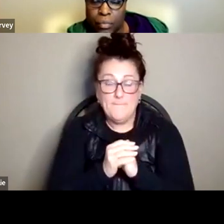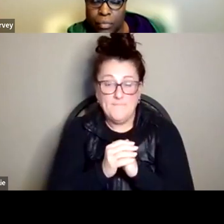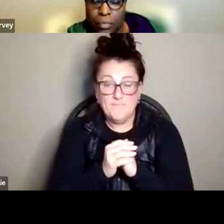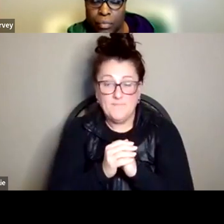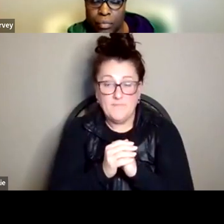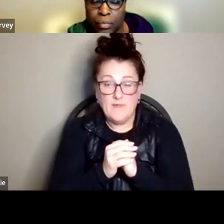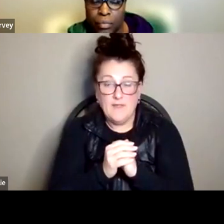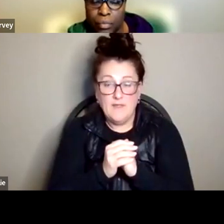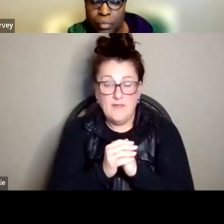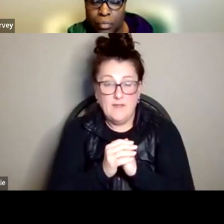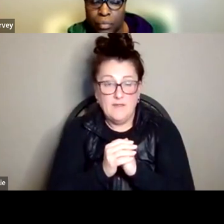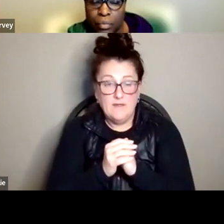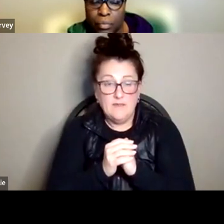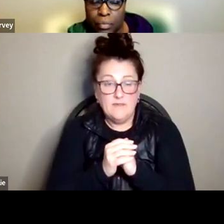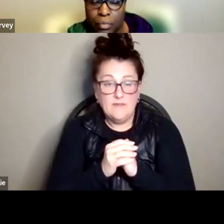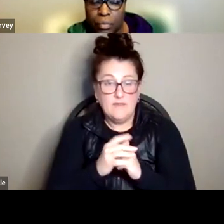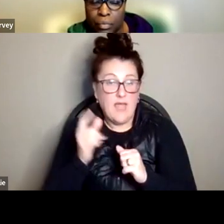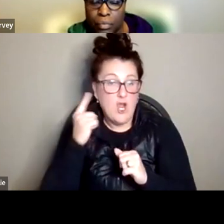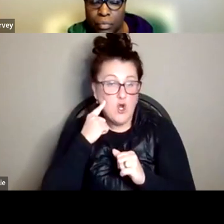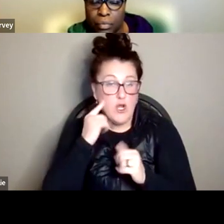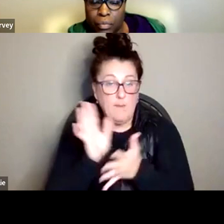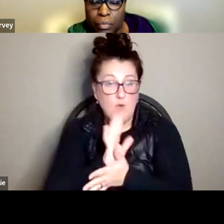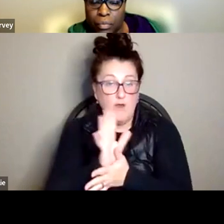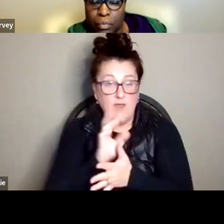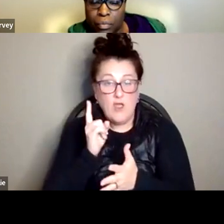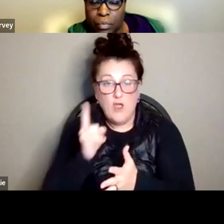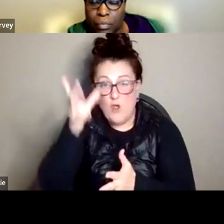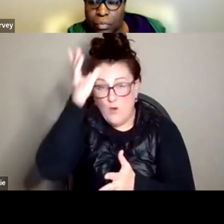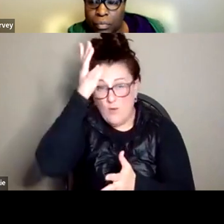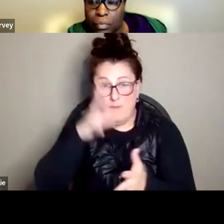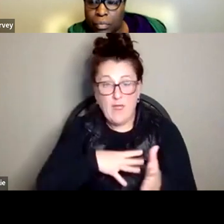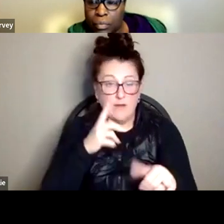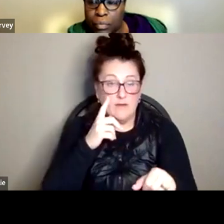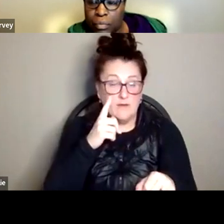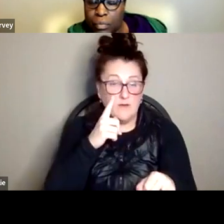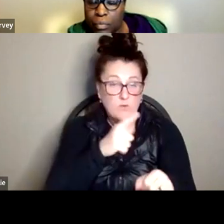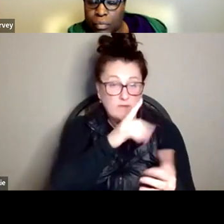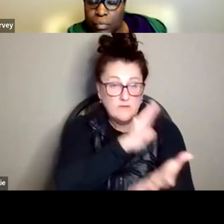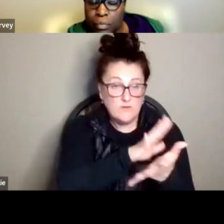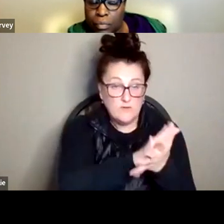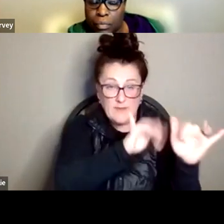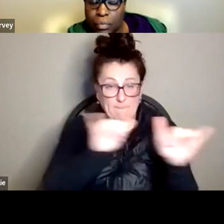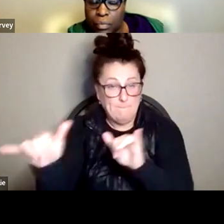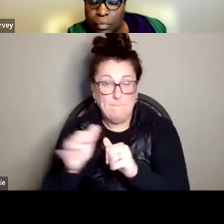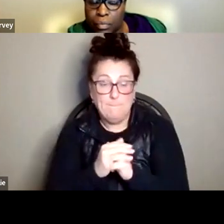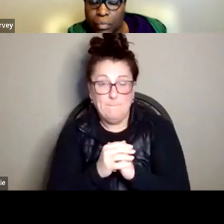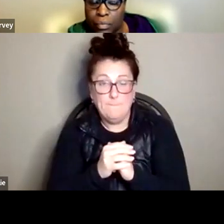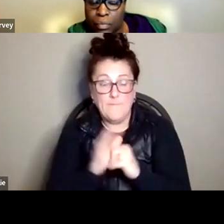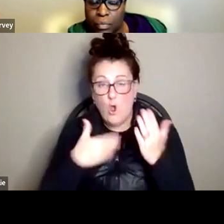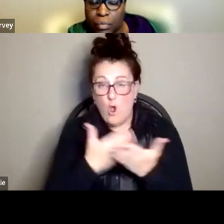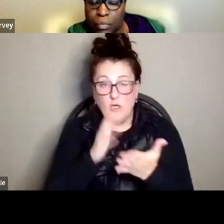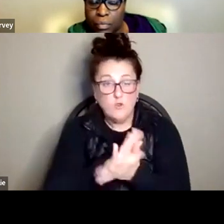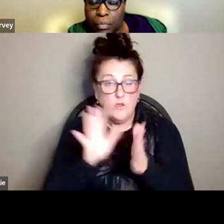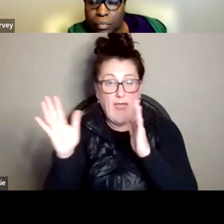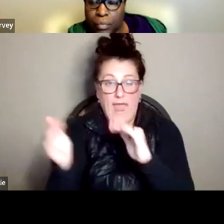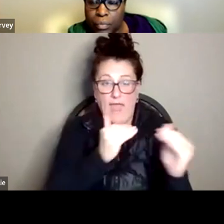a saying I learned in a movie, one band, one sound. What happens in one school should happen in every school.